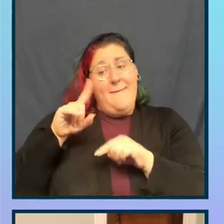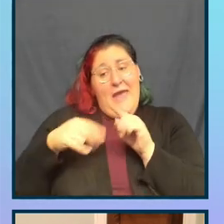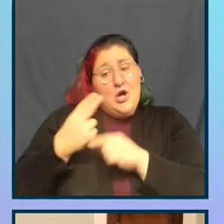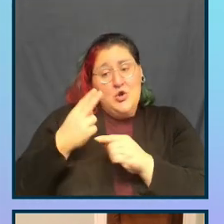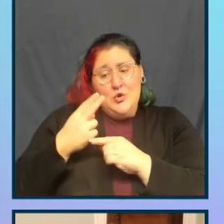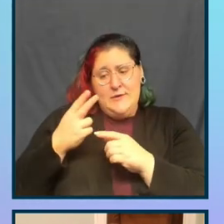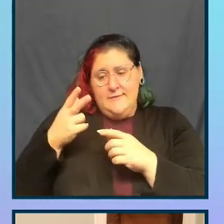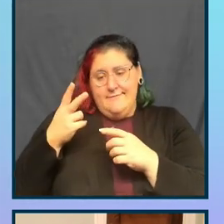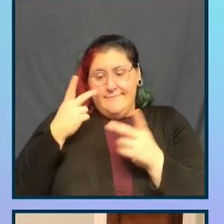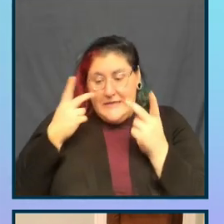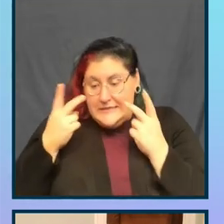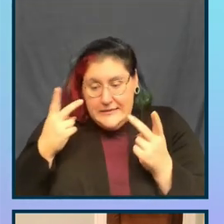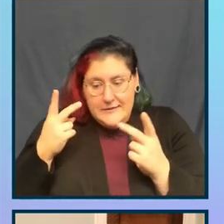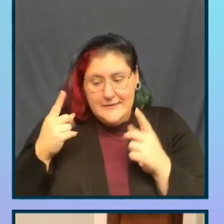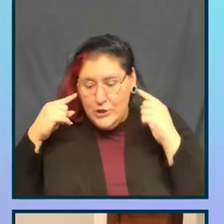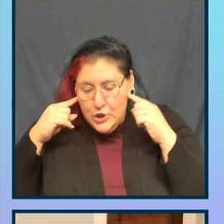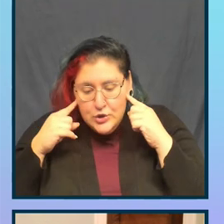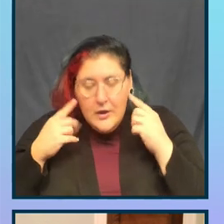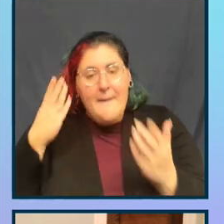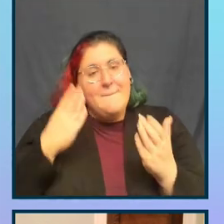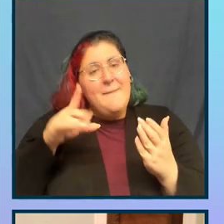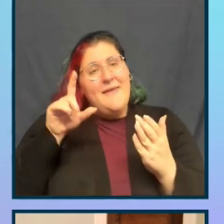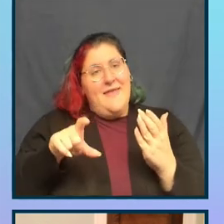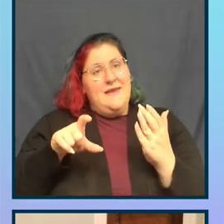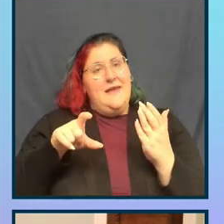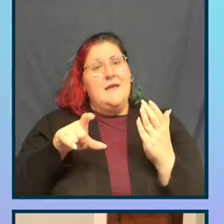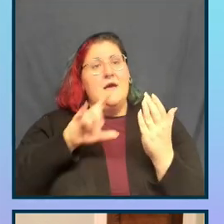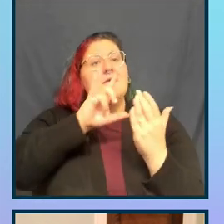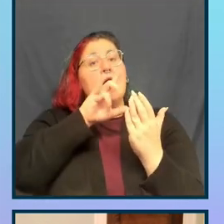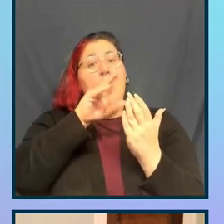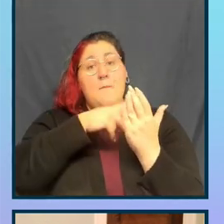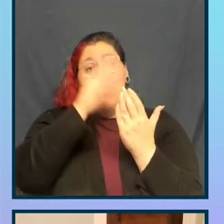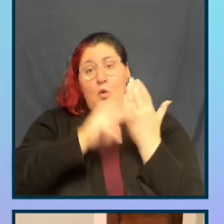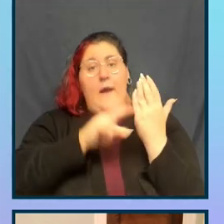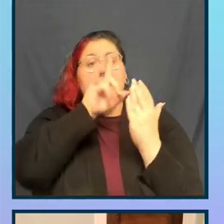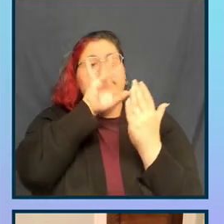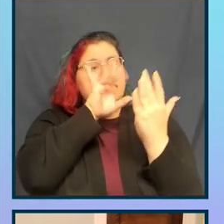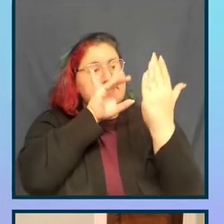reader or a text reader. Maybe they need to use a head pointer or a single switch entry